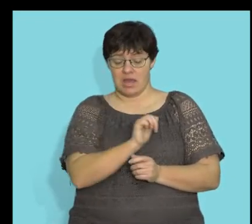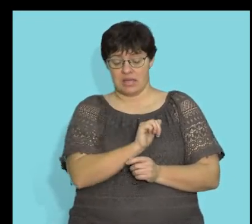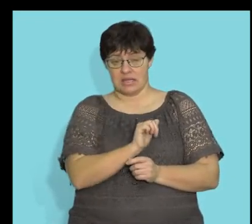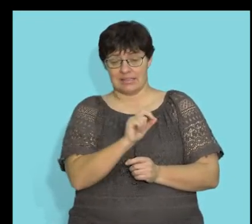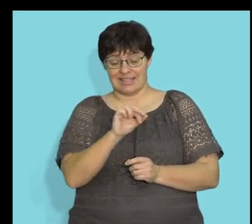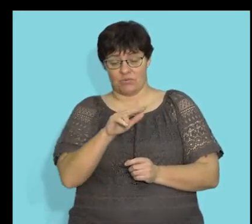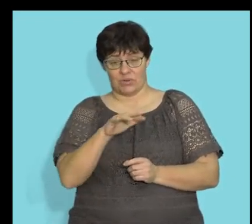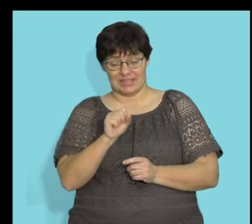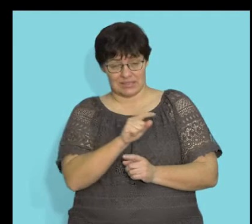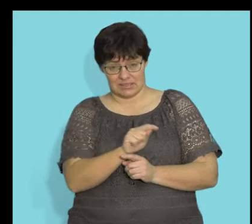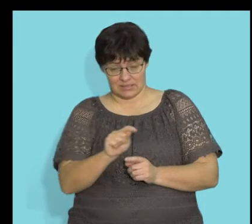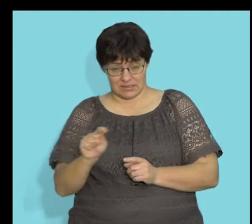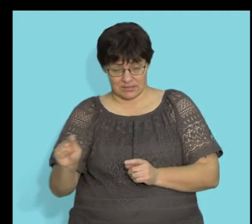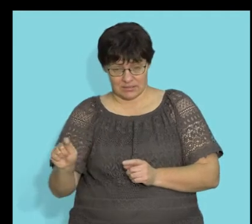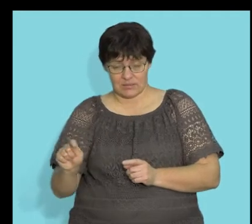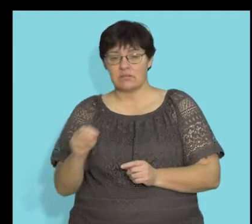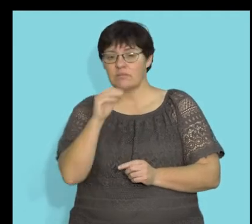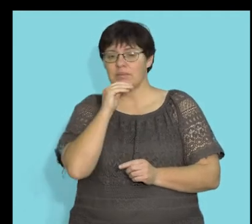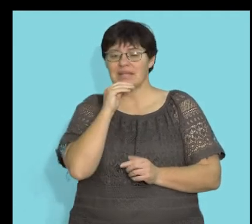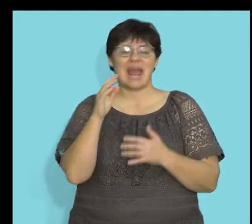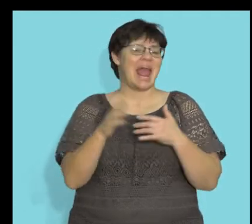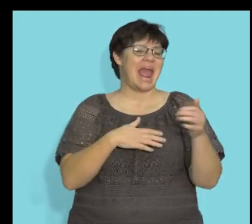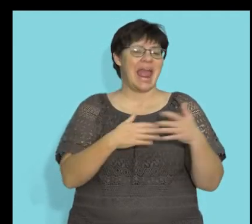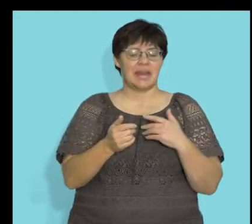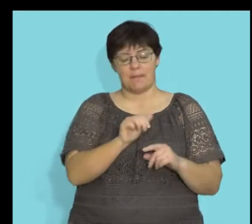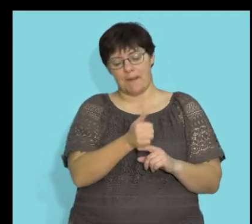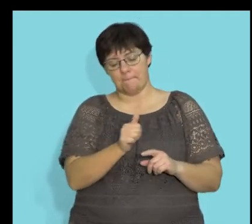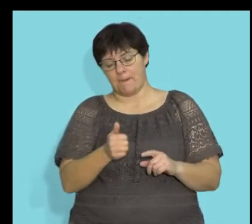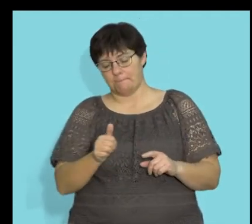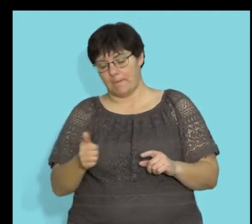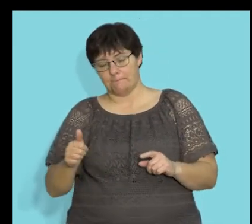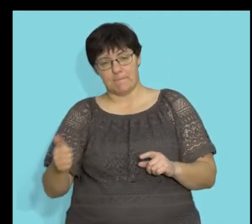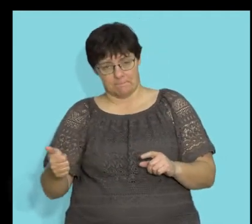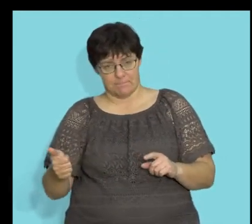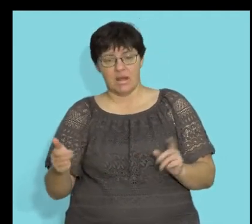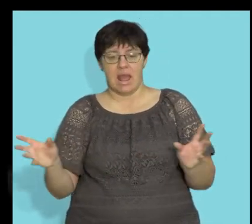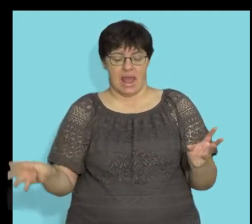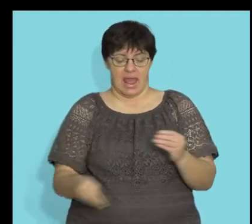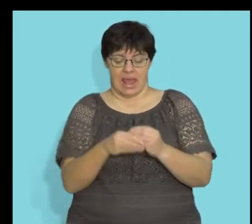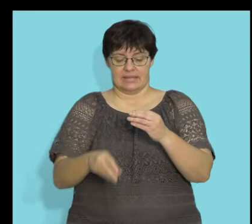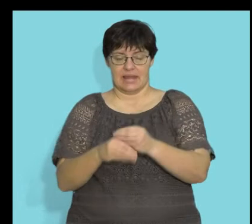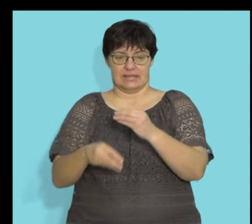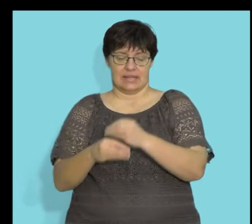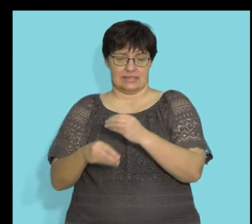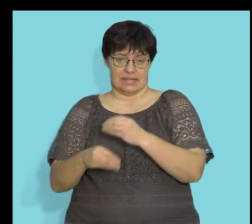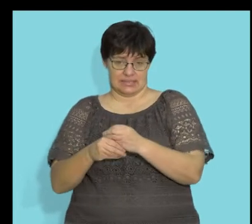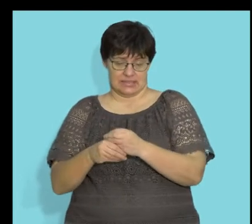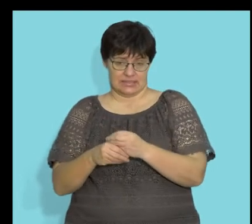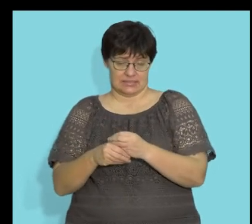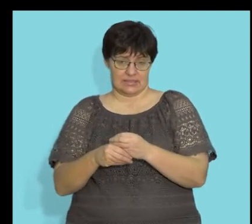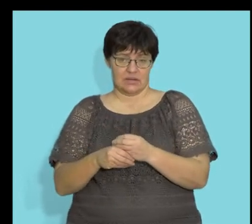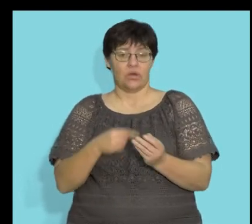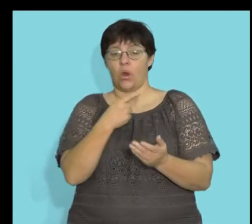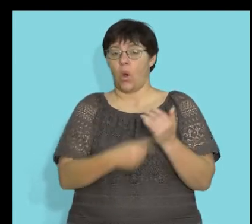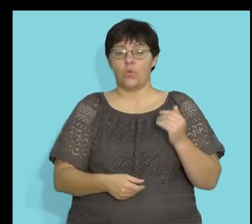opportunity to add any consecutive terms in a sequence together and not only